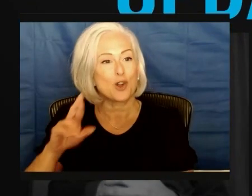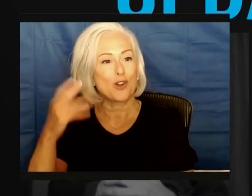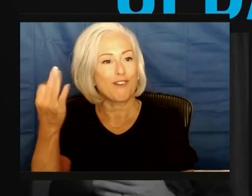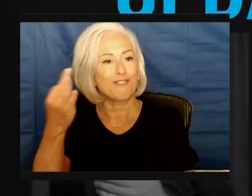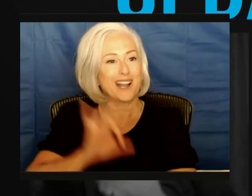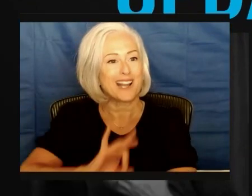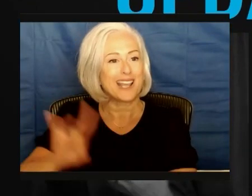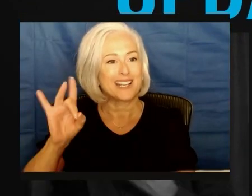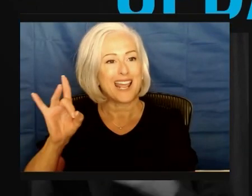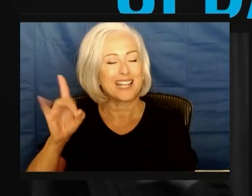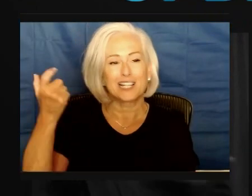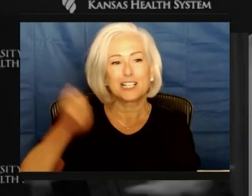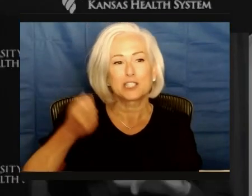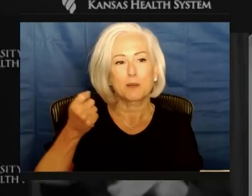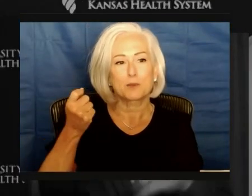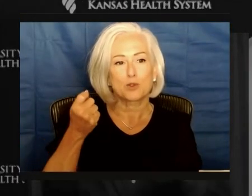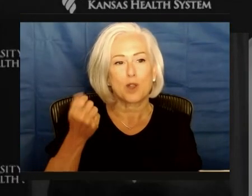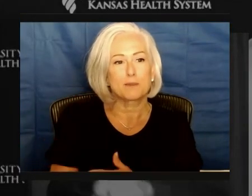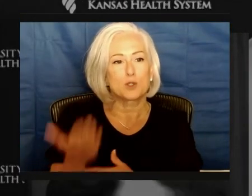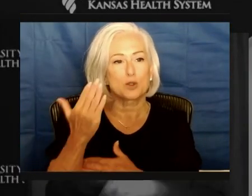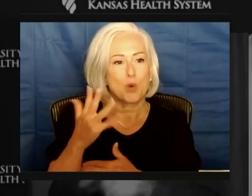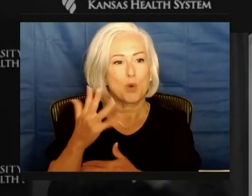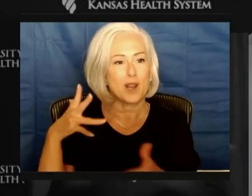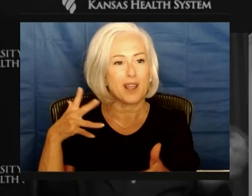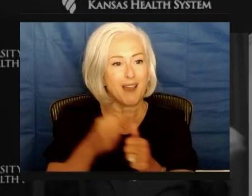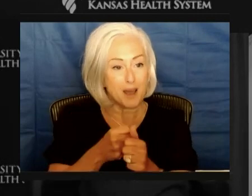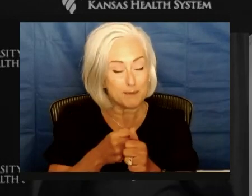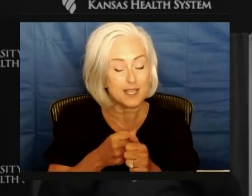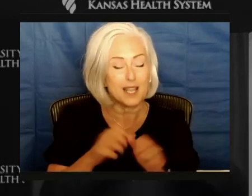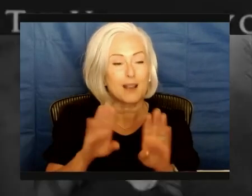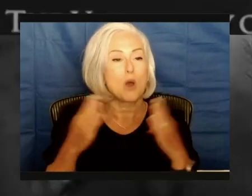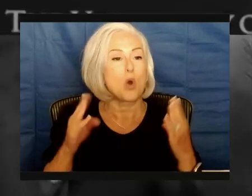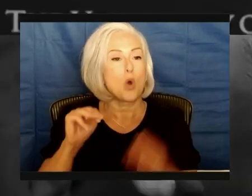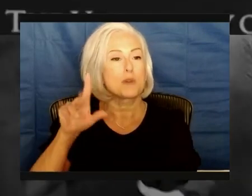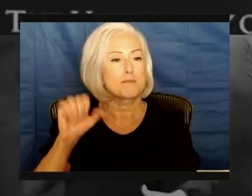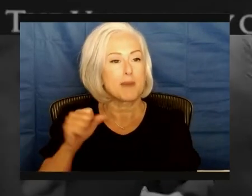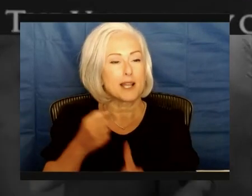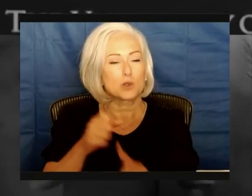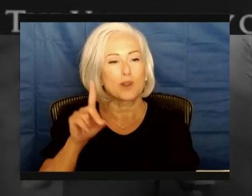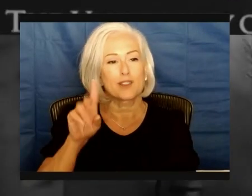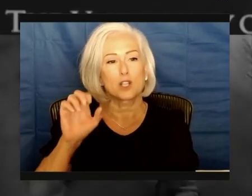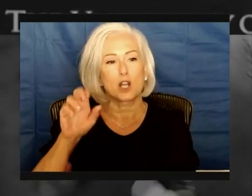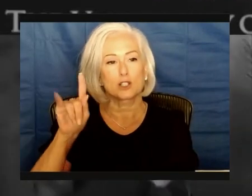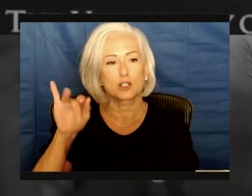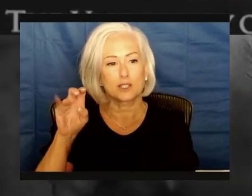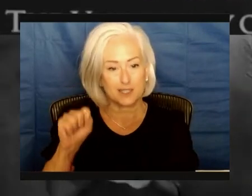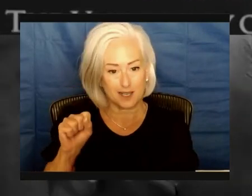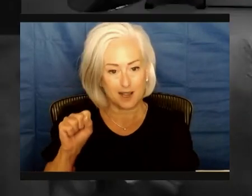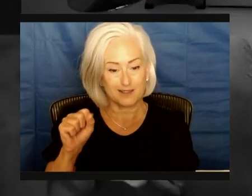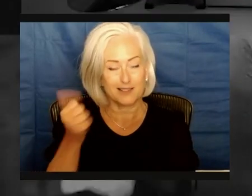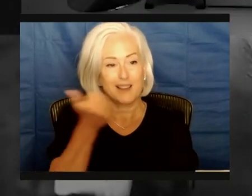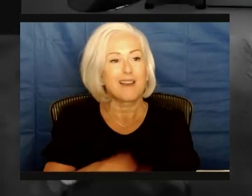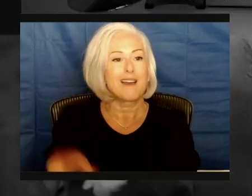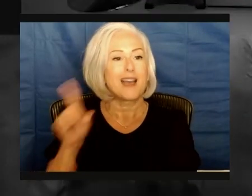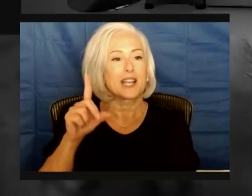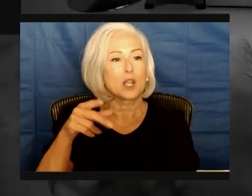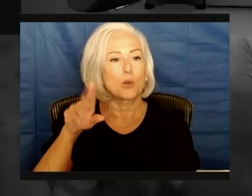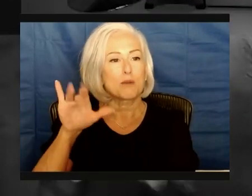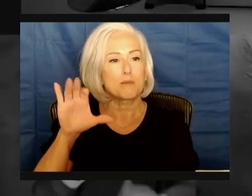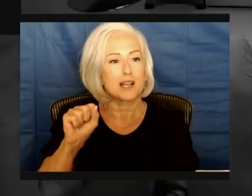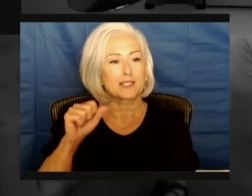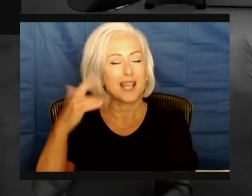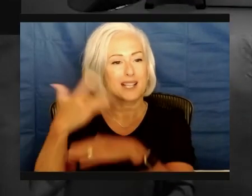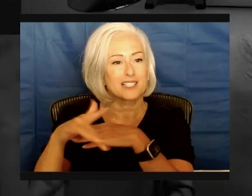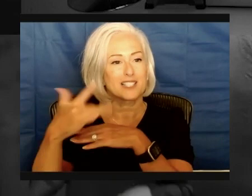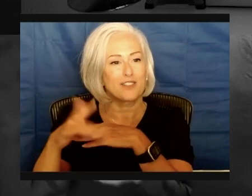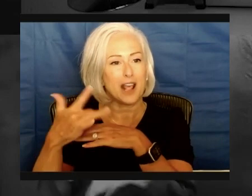Subscribe to our Morning Medical Update and Open Mics with Dr. Stites podcasts. Now, everywhere podcasts are available.